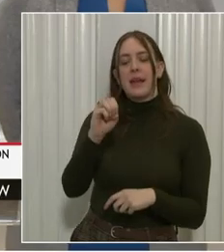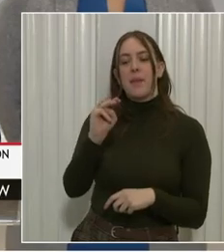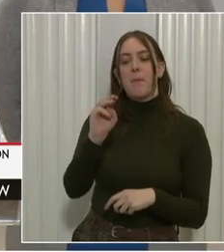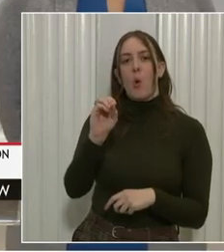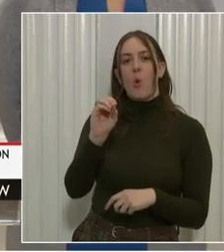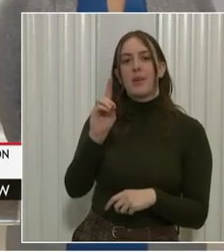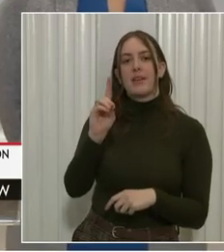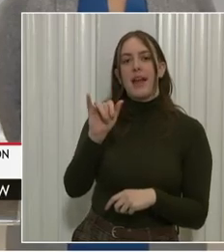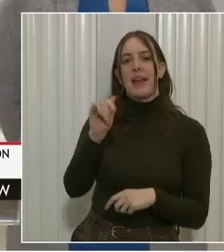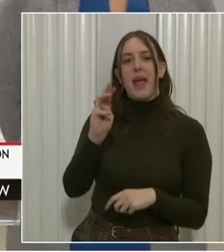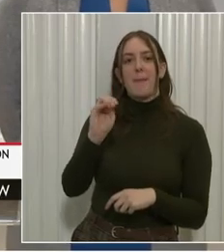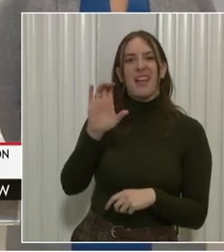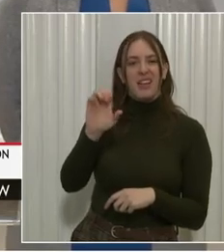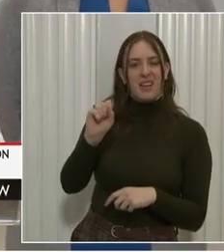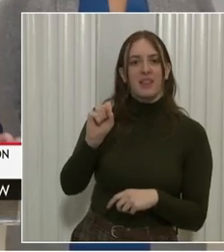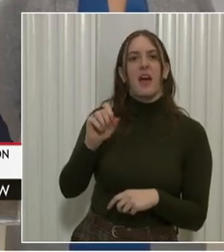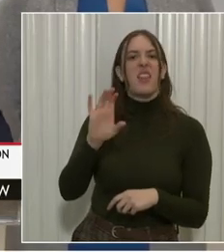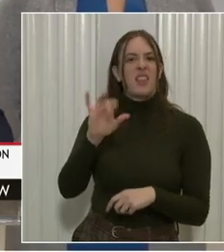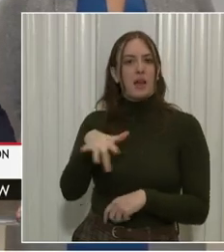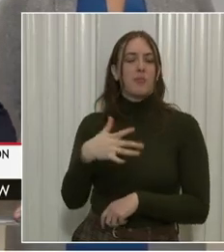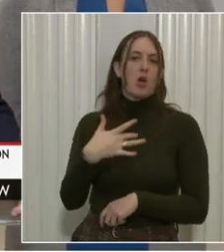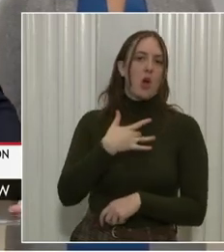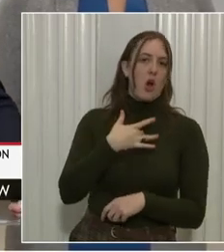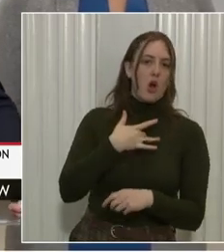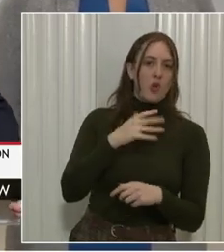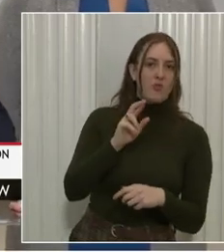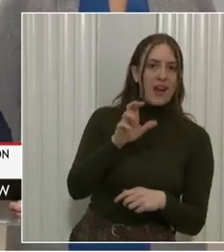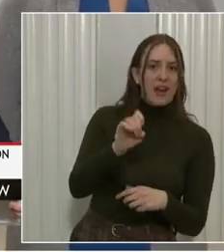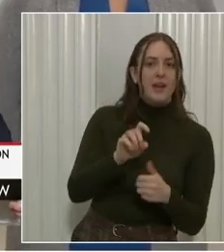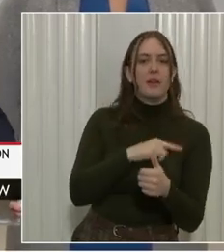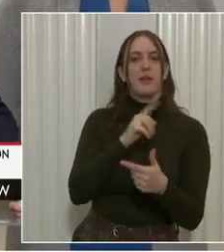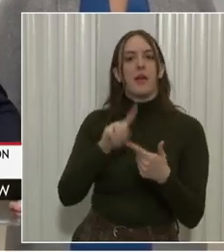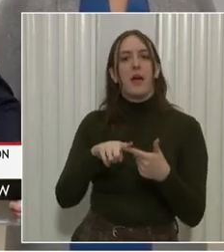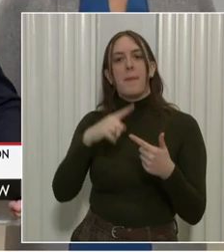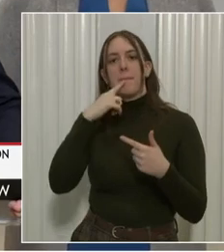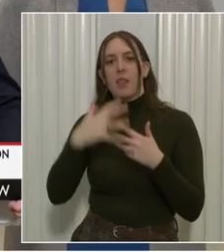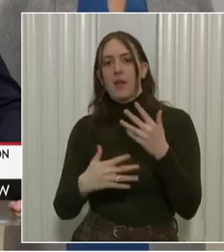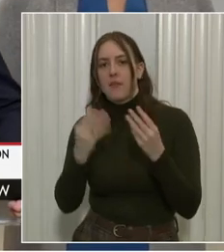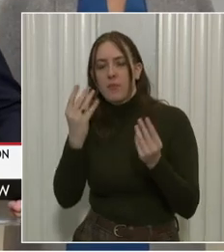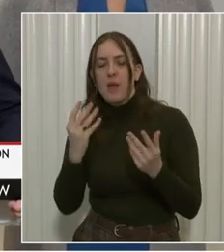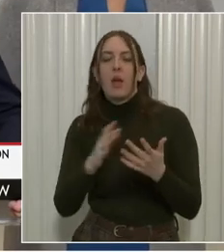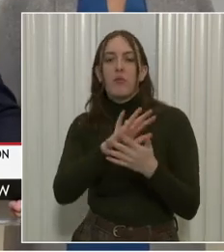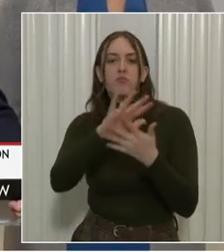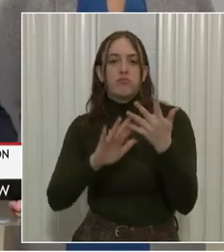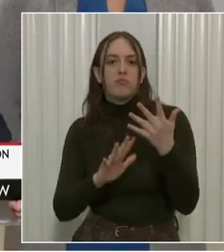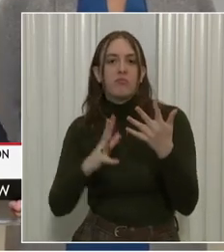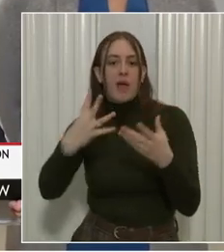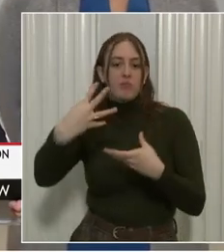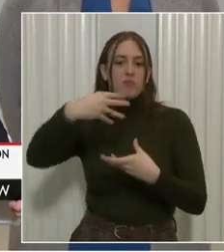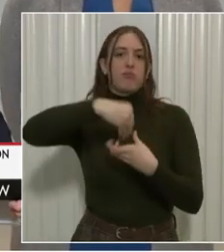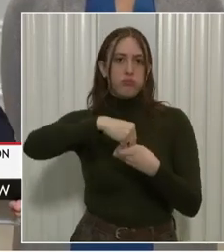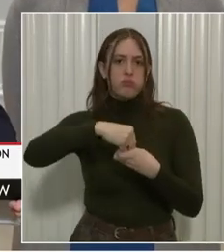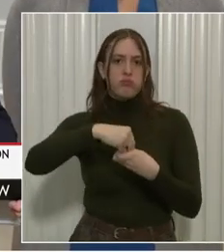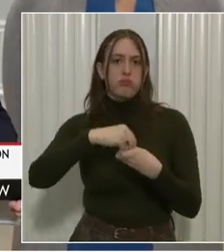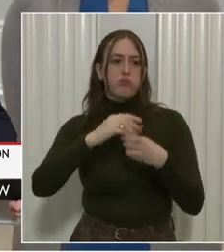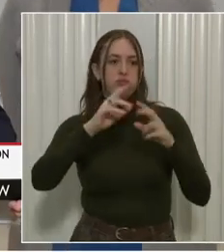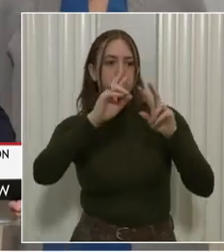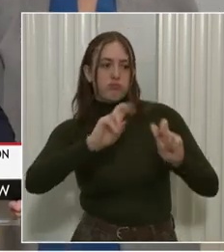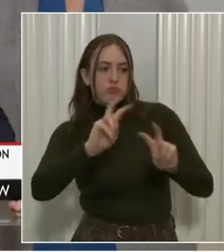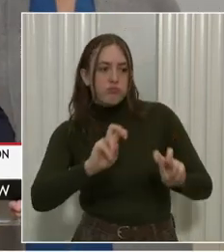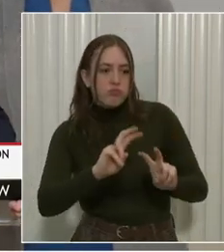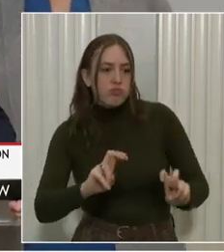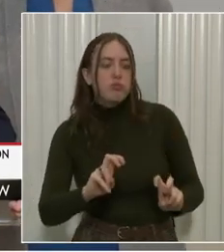heart rates, and other kind of quick calculations that have to be done by our paramedics when they get on scene. At the end of the day, our